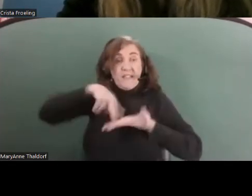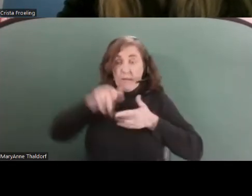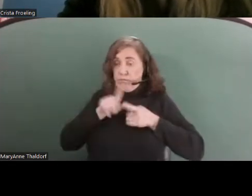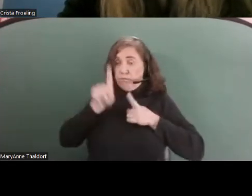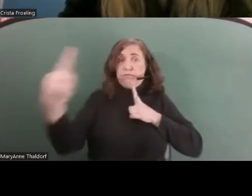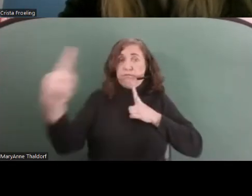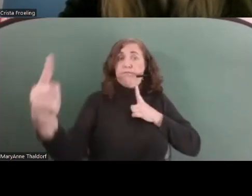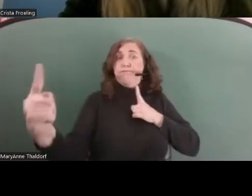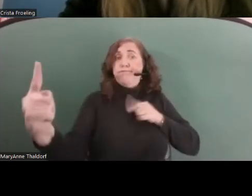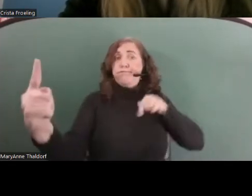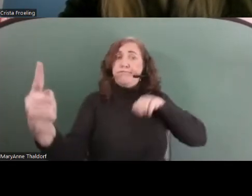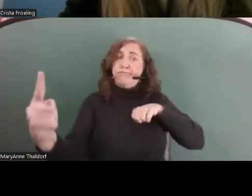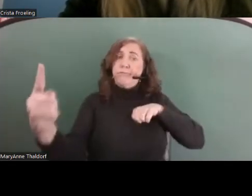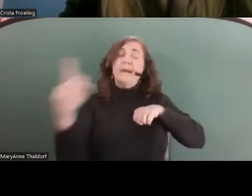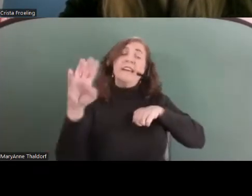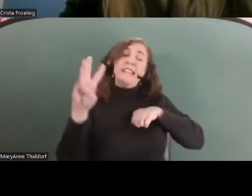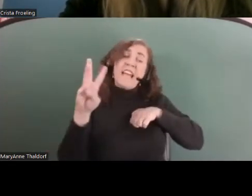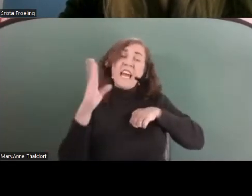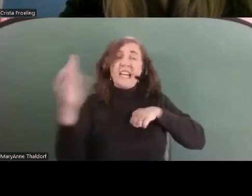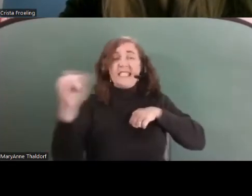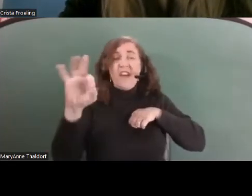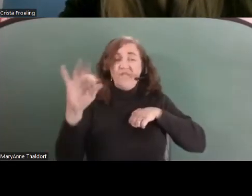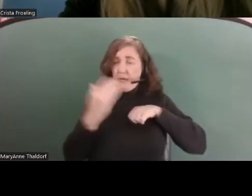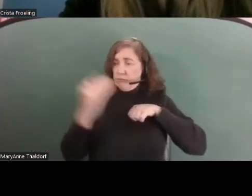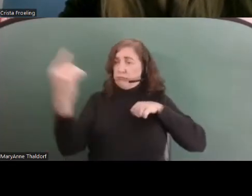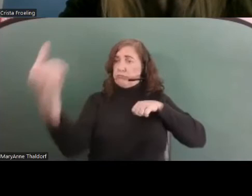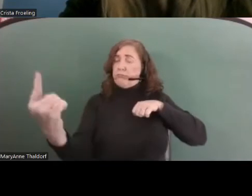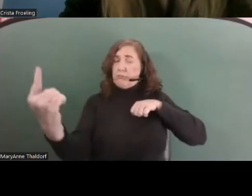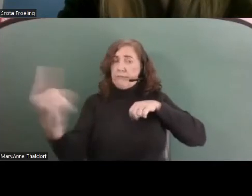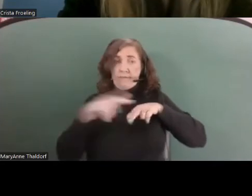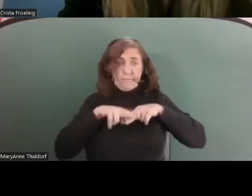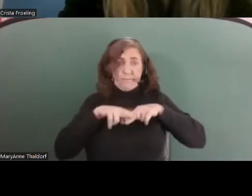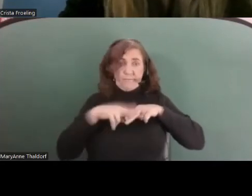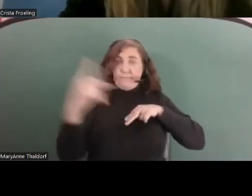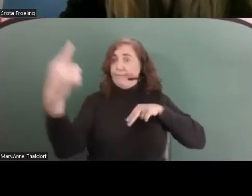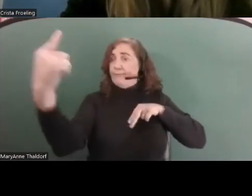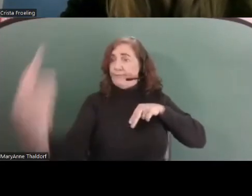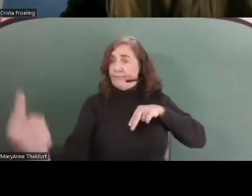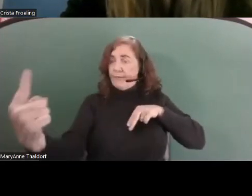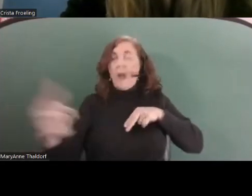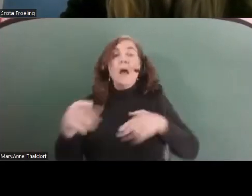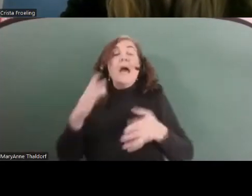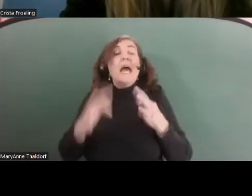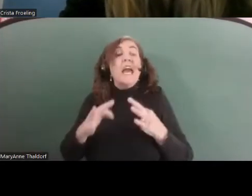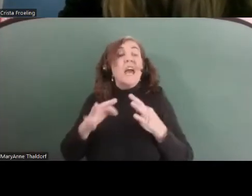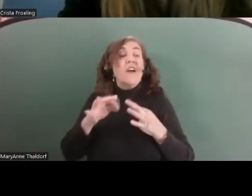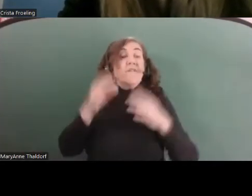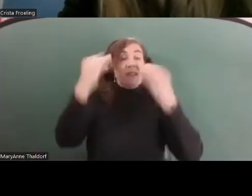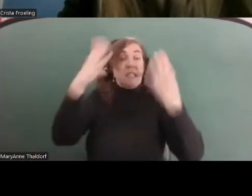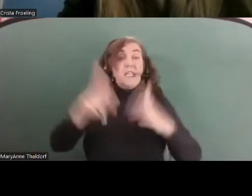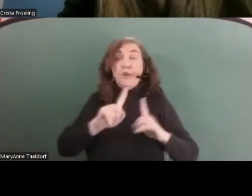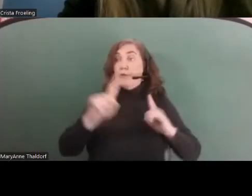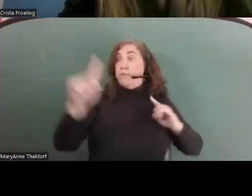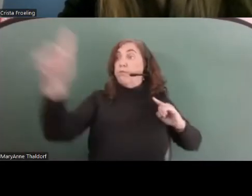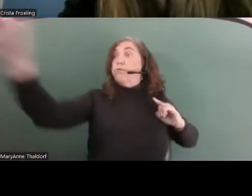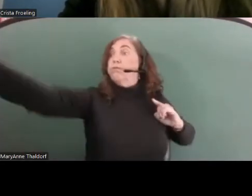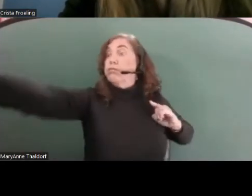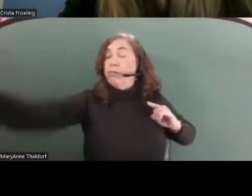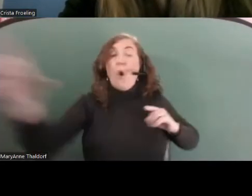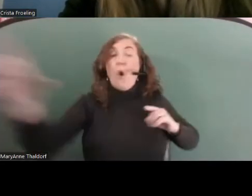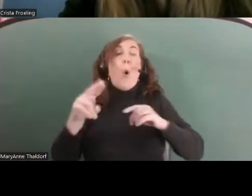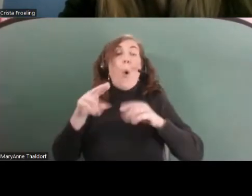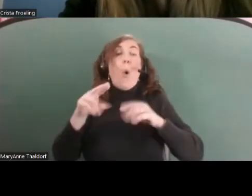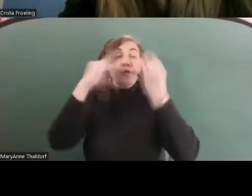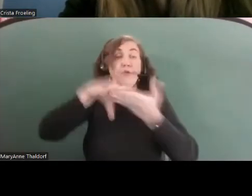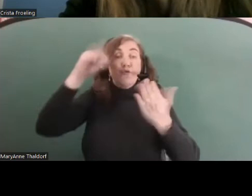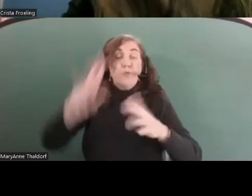For all the distance from the teacher, you double the distance from the teacher and you decrease your sound level by 6